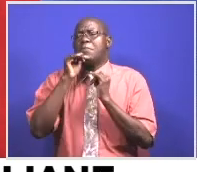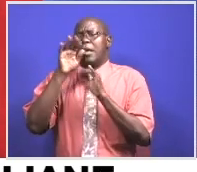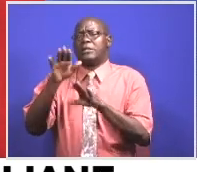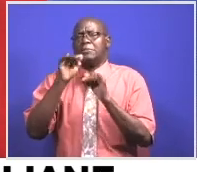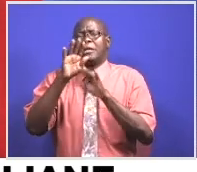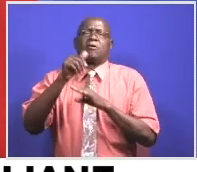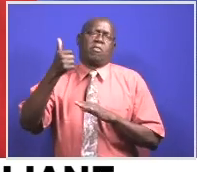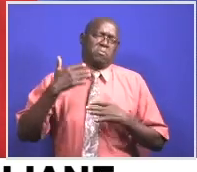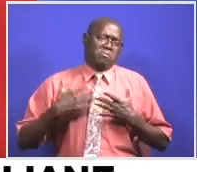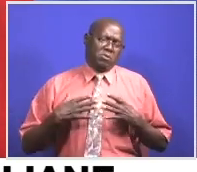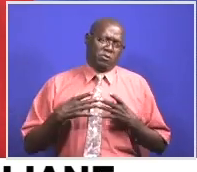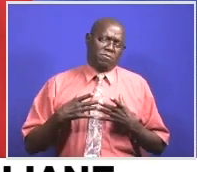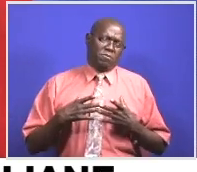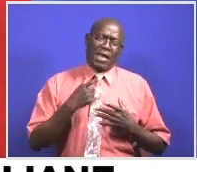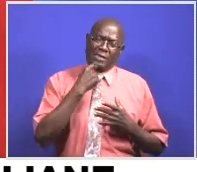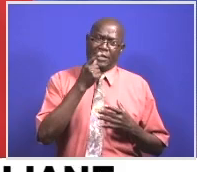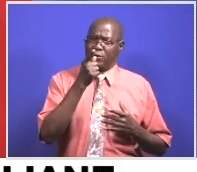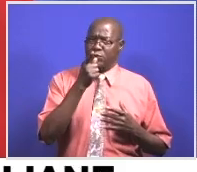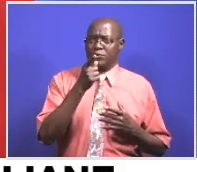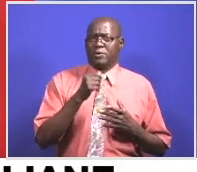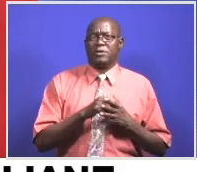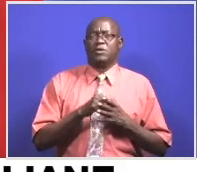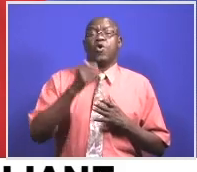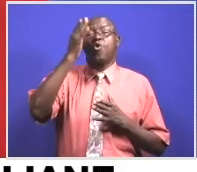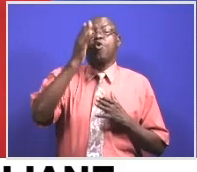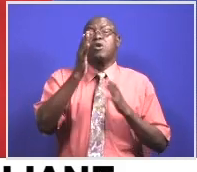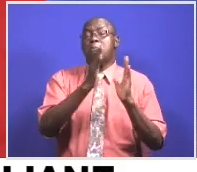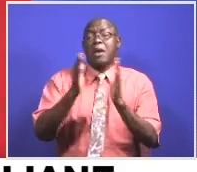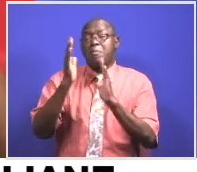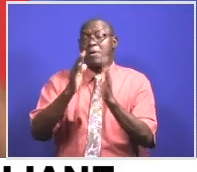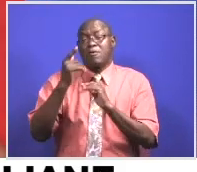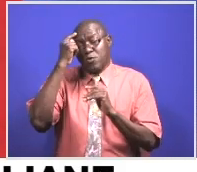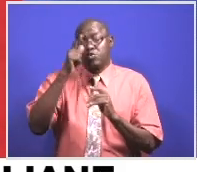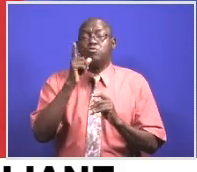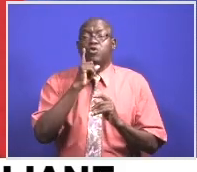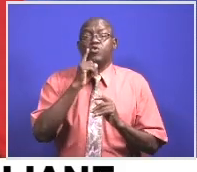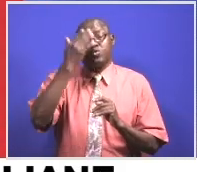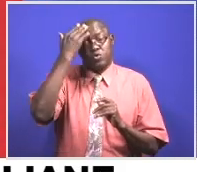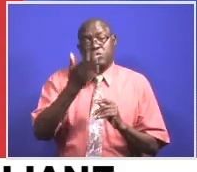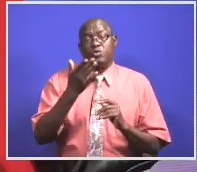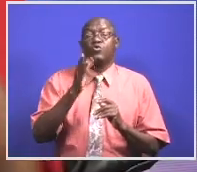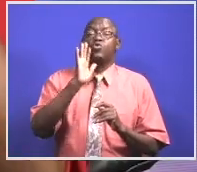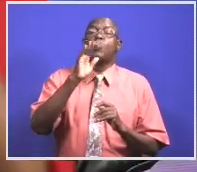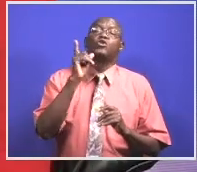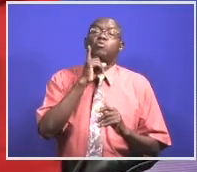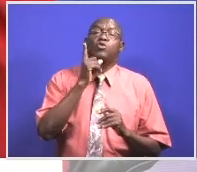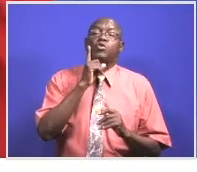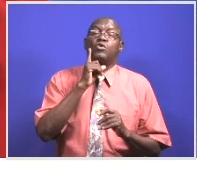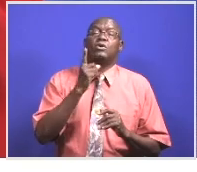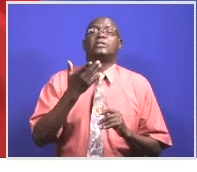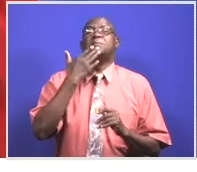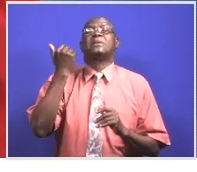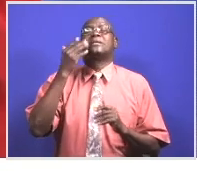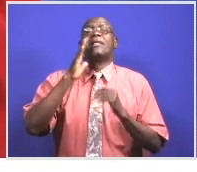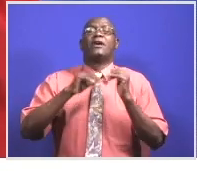me tell you, you do not know what God is planning to do for you tomorrow. Your today, your tomorrow is better than today.